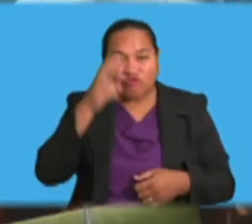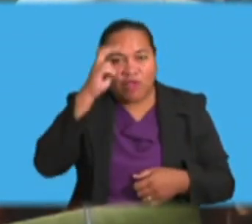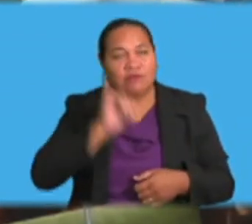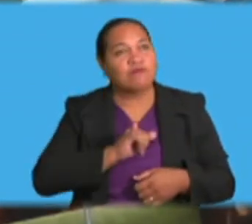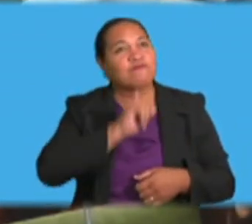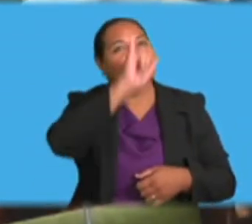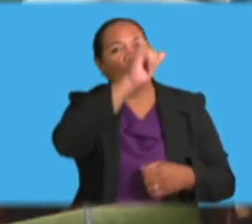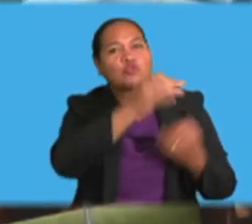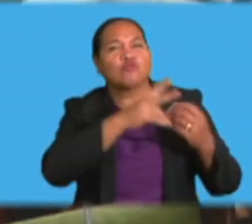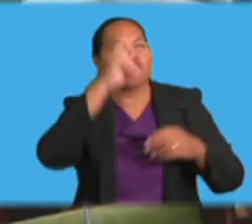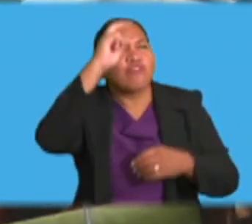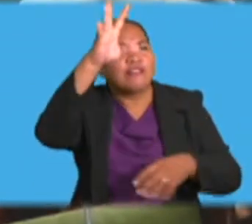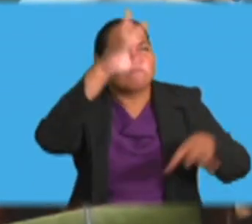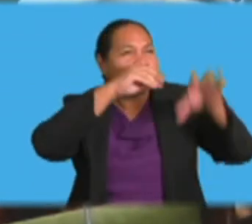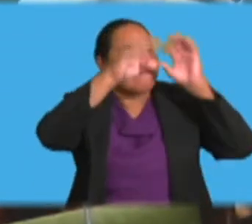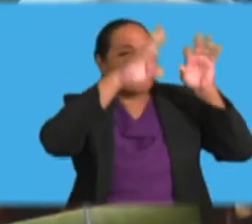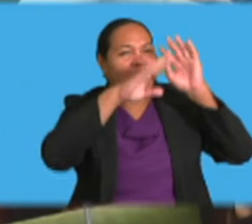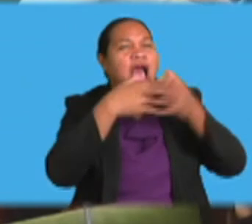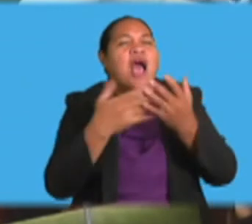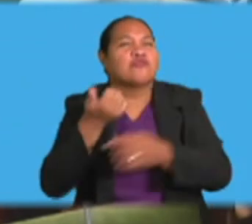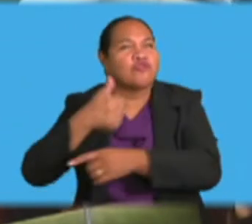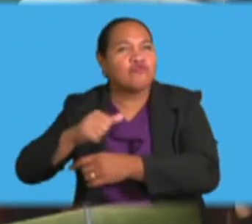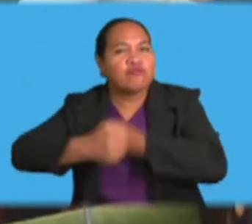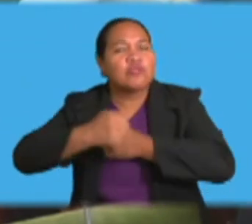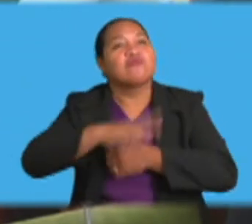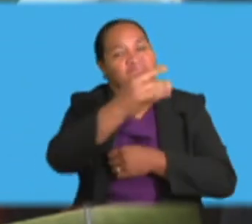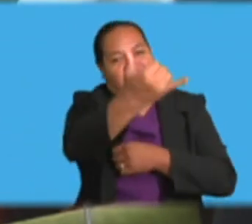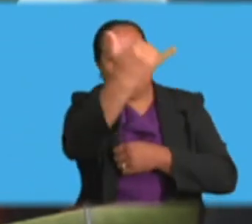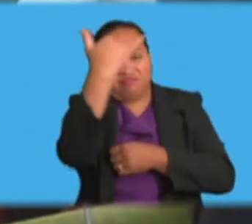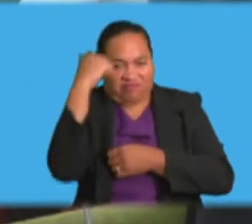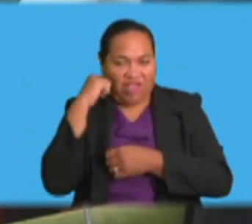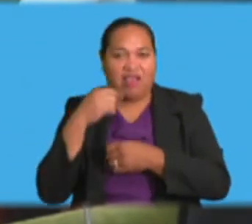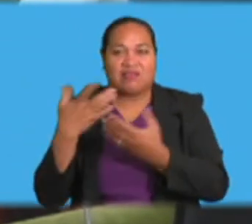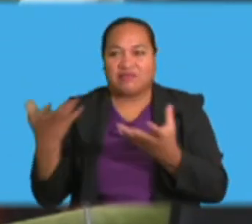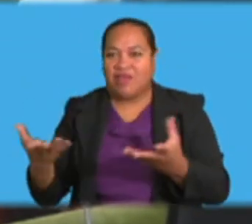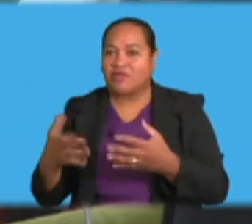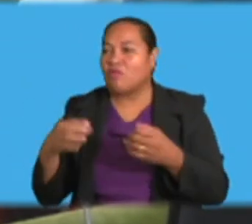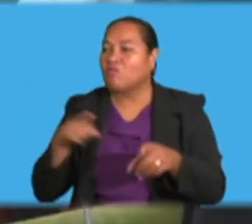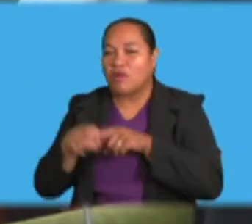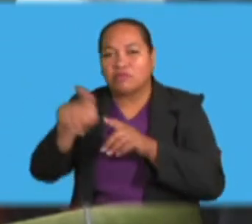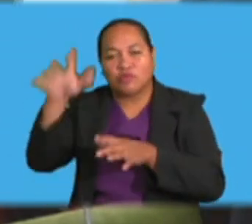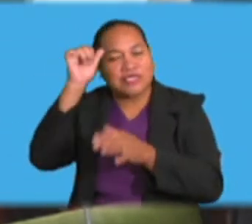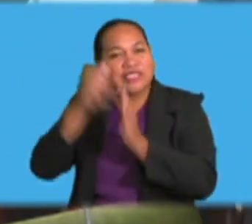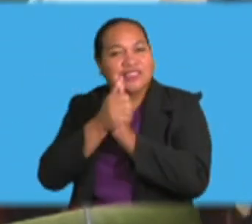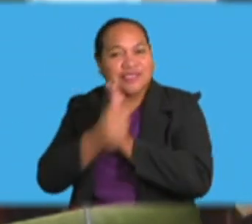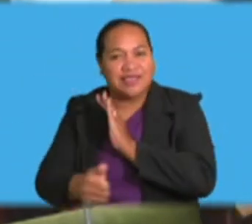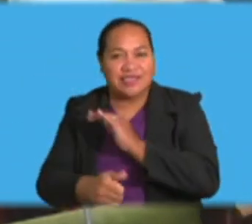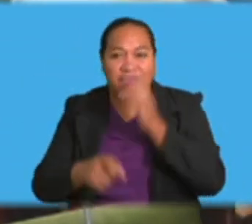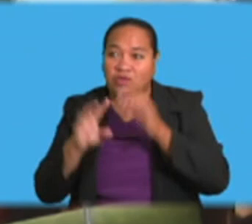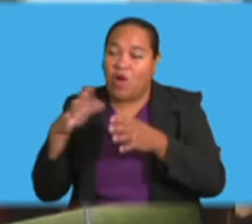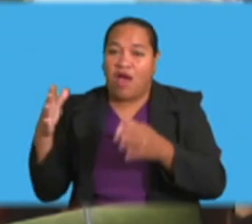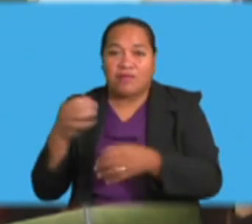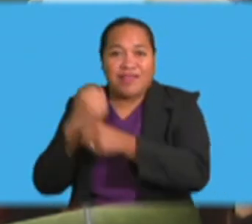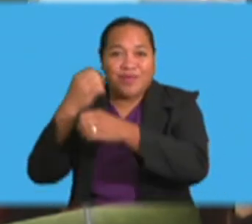other places and run those machines that come back with that knowledge, Madam Speaker. The entire Drasa aging factory complex, plant and equipment has been